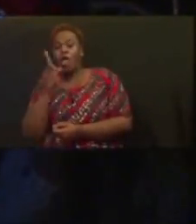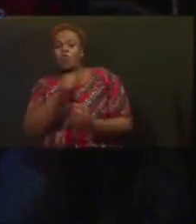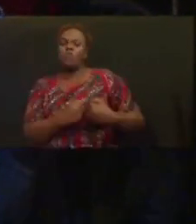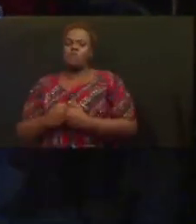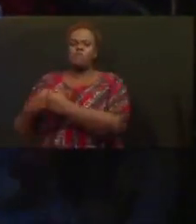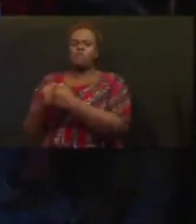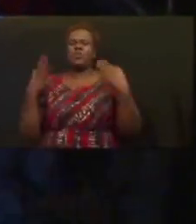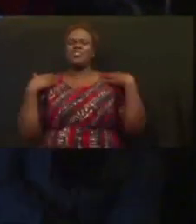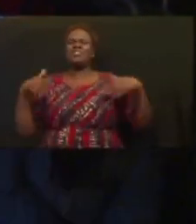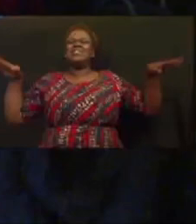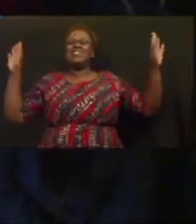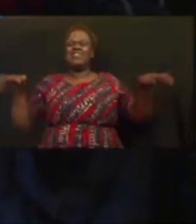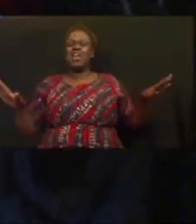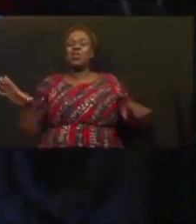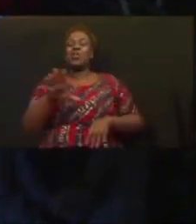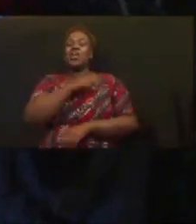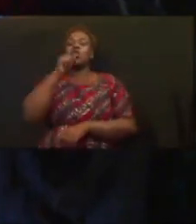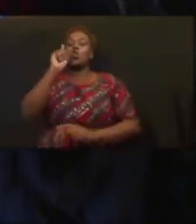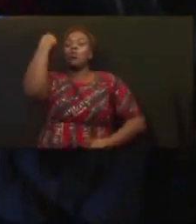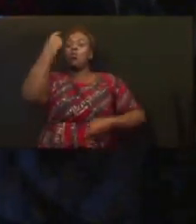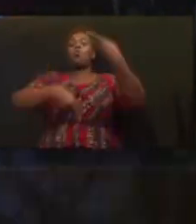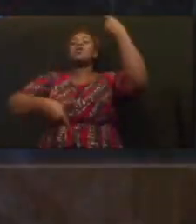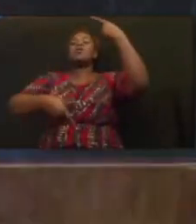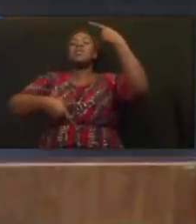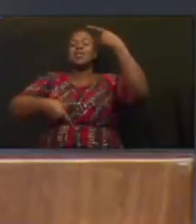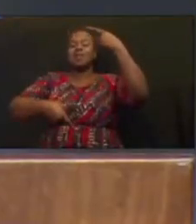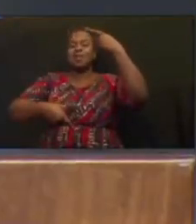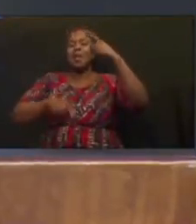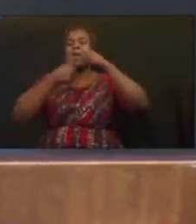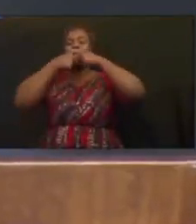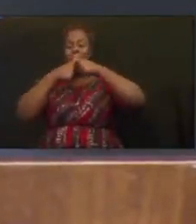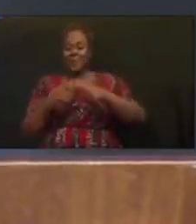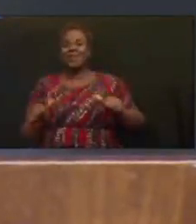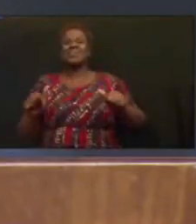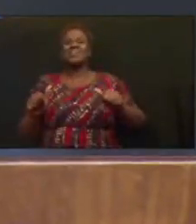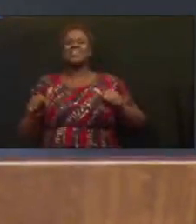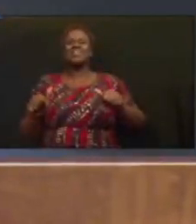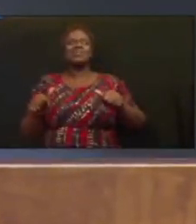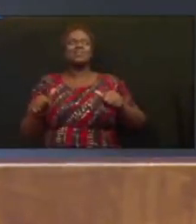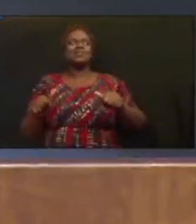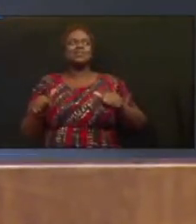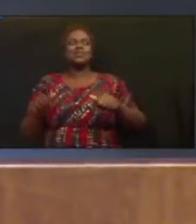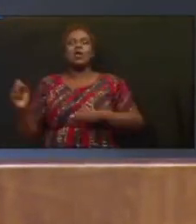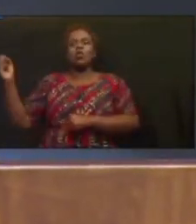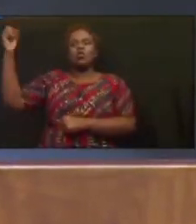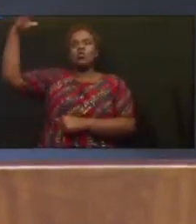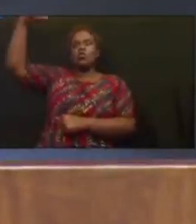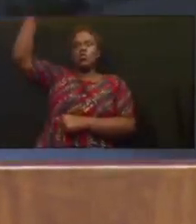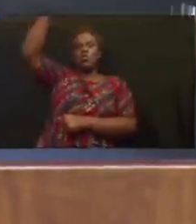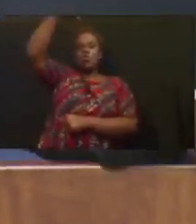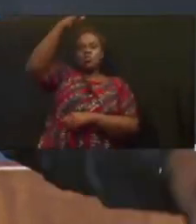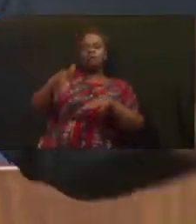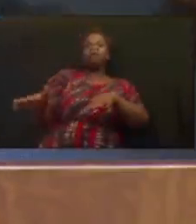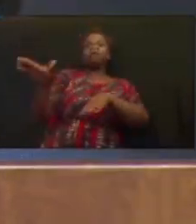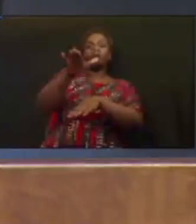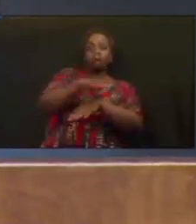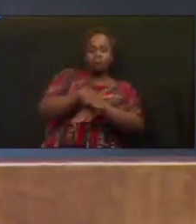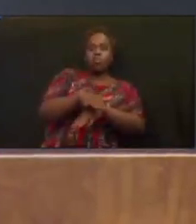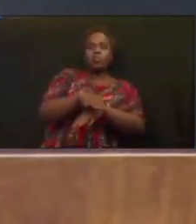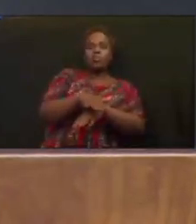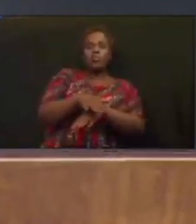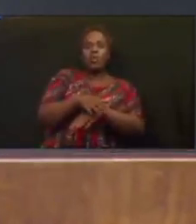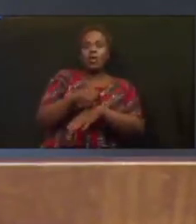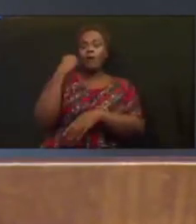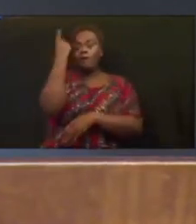Bible says he touched the hollow of his thigh and he blessed him. The sun arose and he called that place Peniel, the face